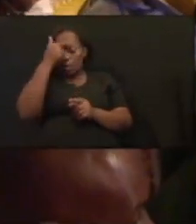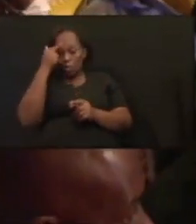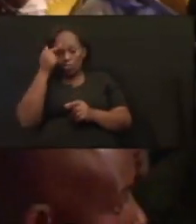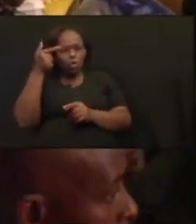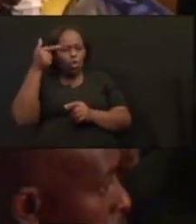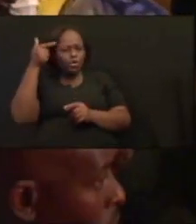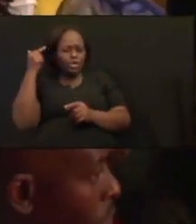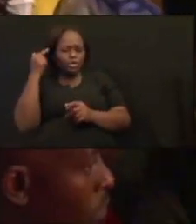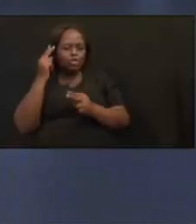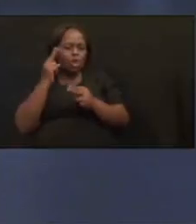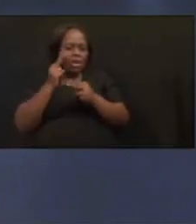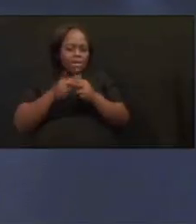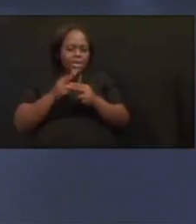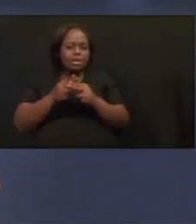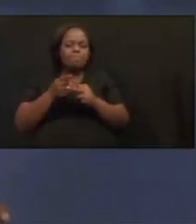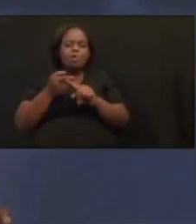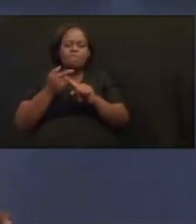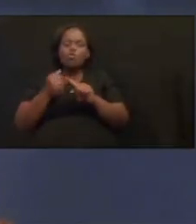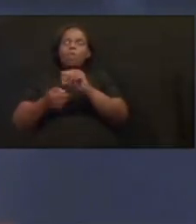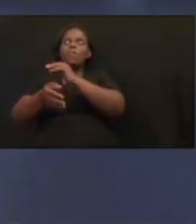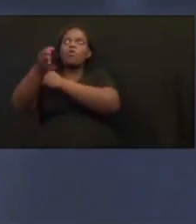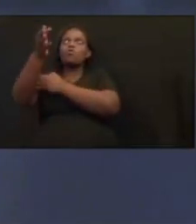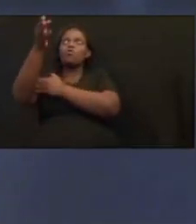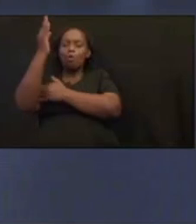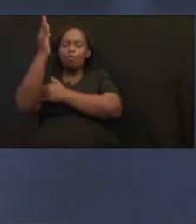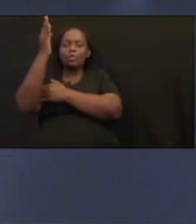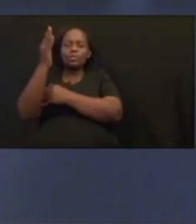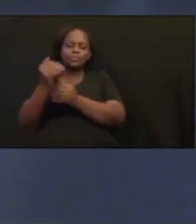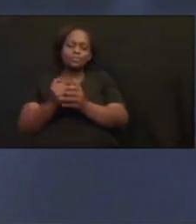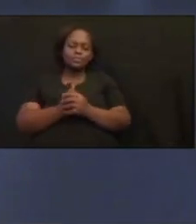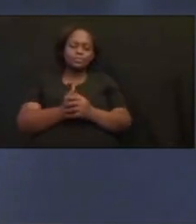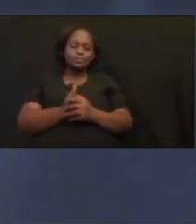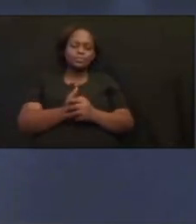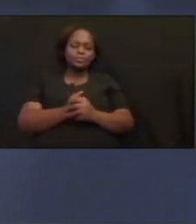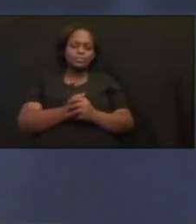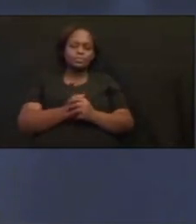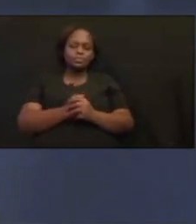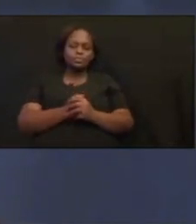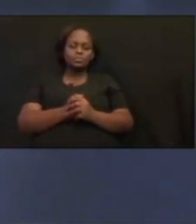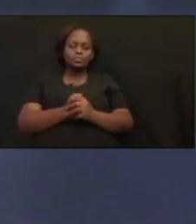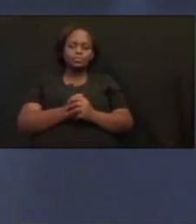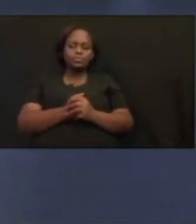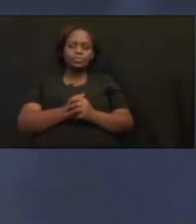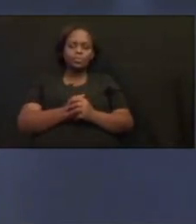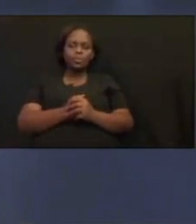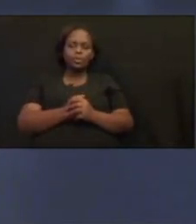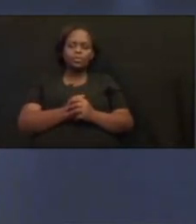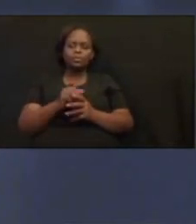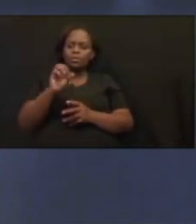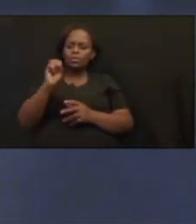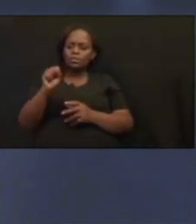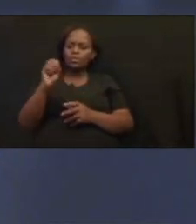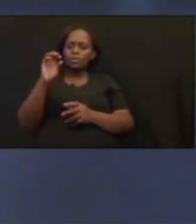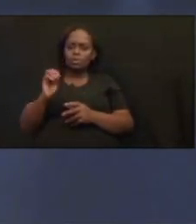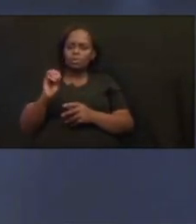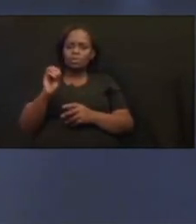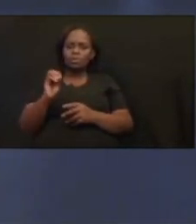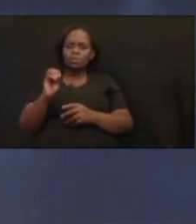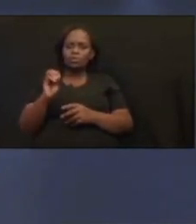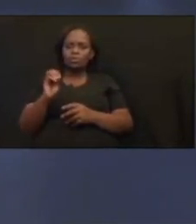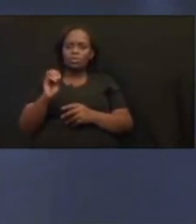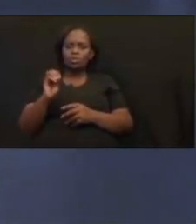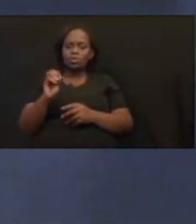same came for a witness. So you call him a